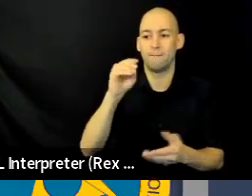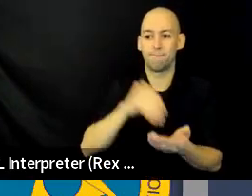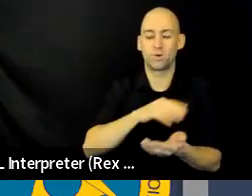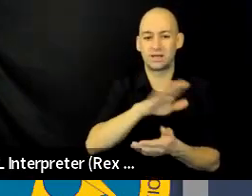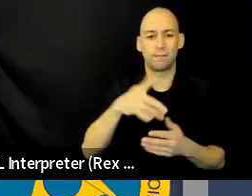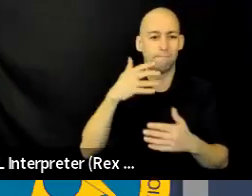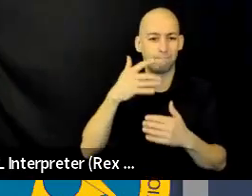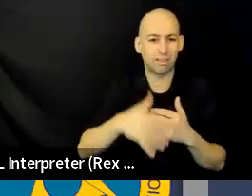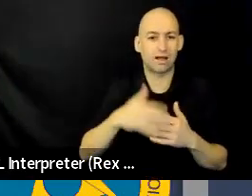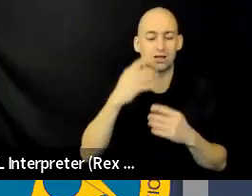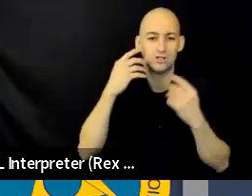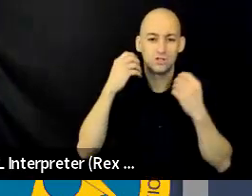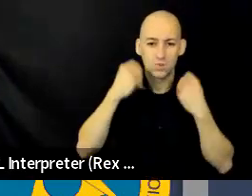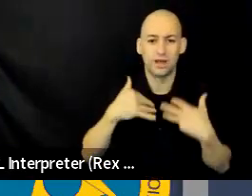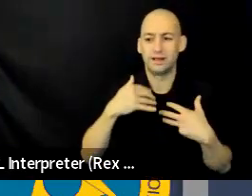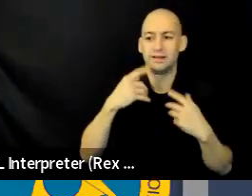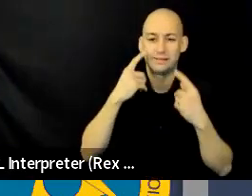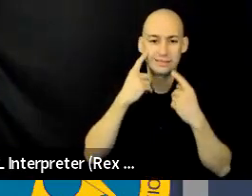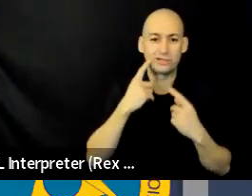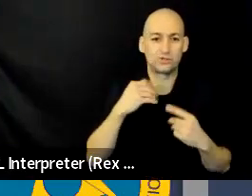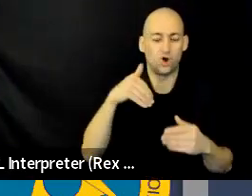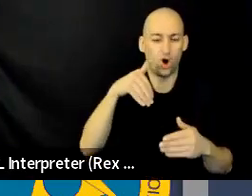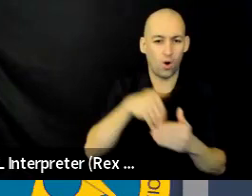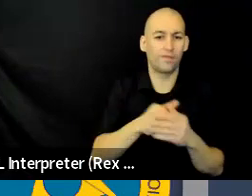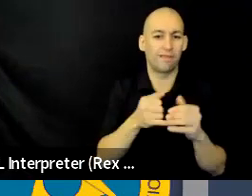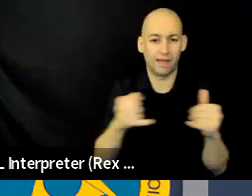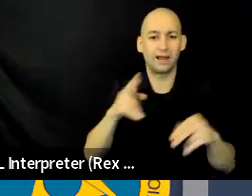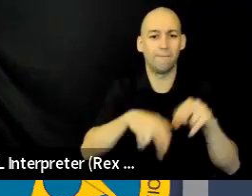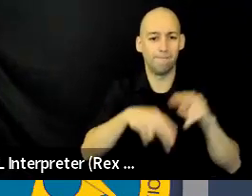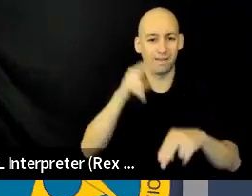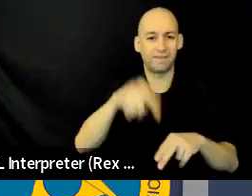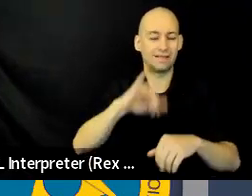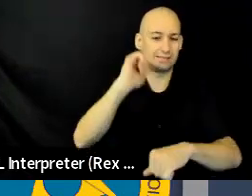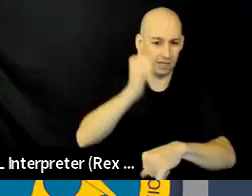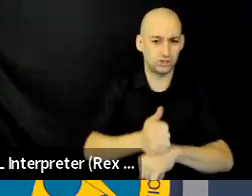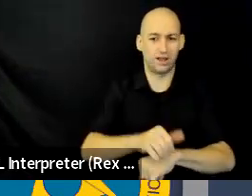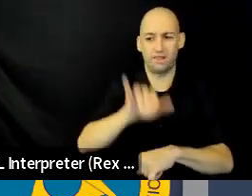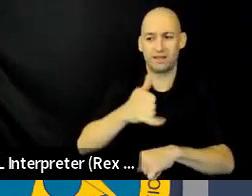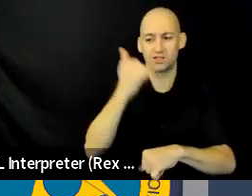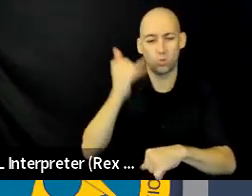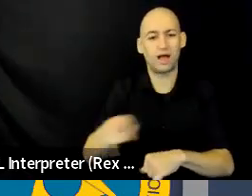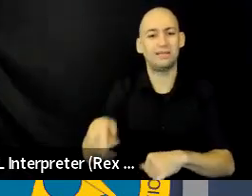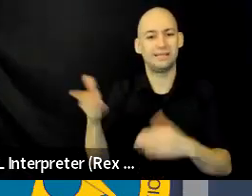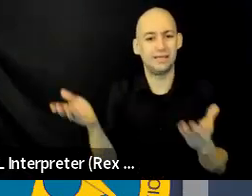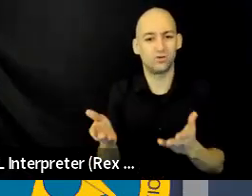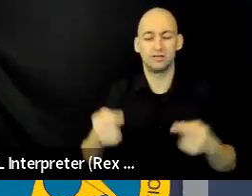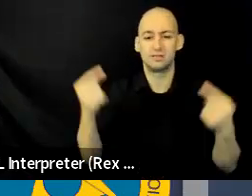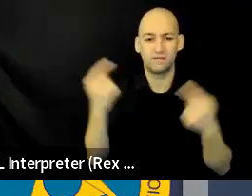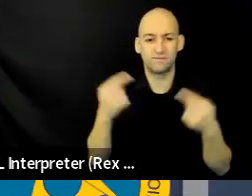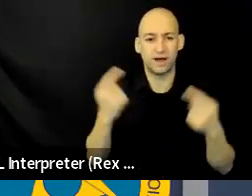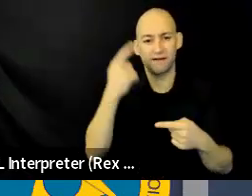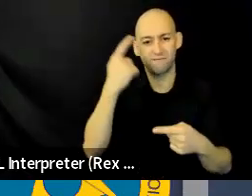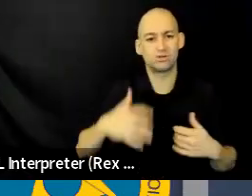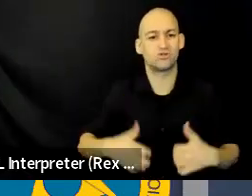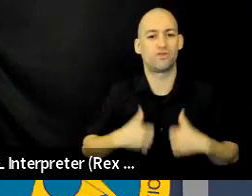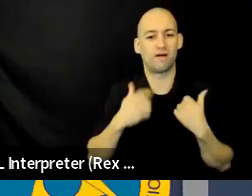sweat, and tears on the line to build this station. That's why he's here. He is fighting for the